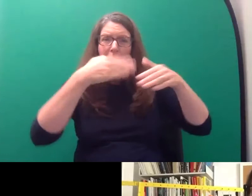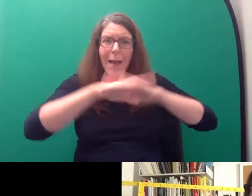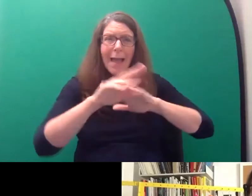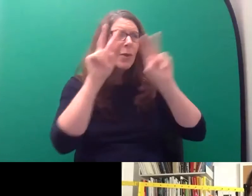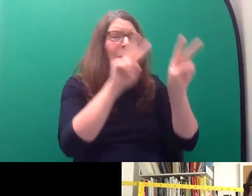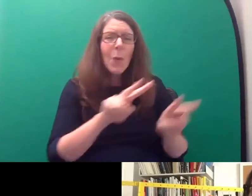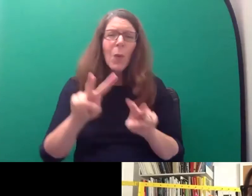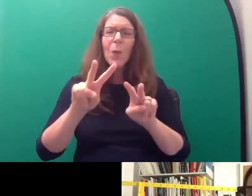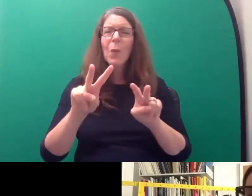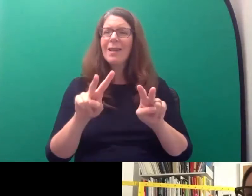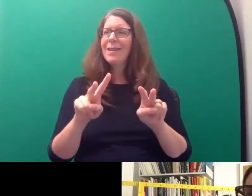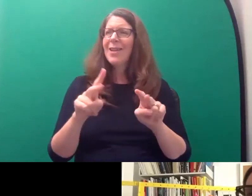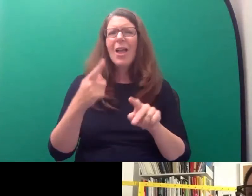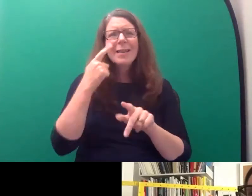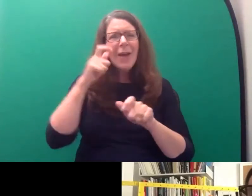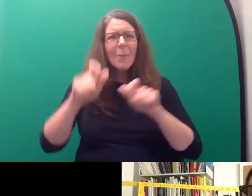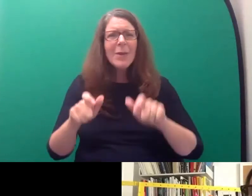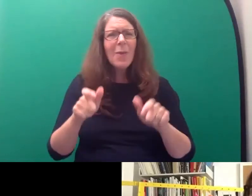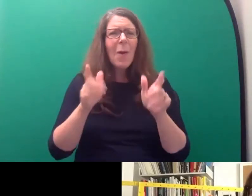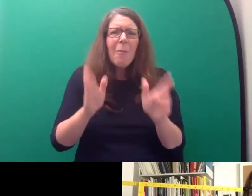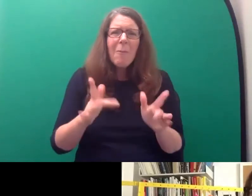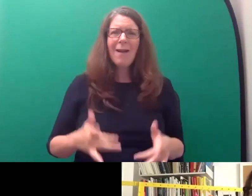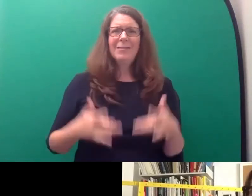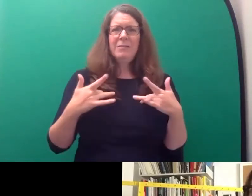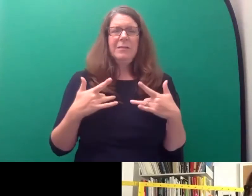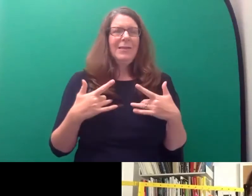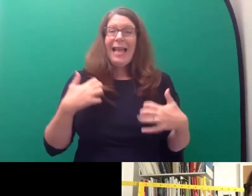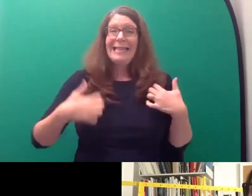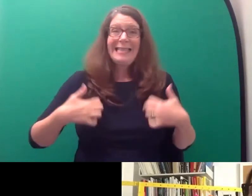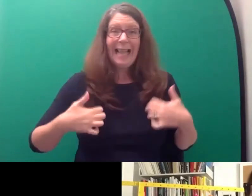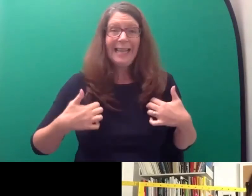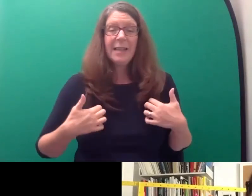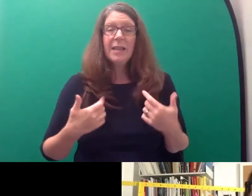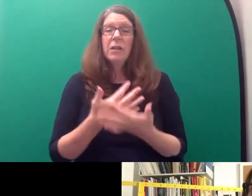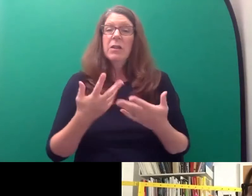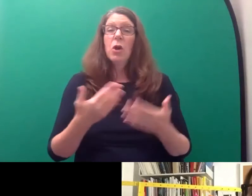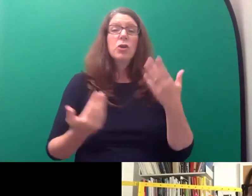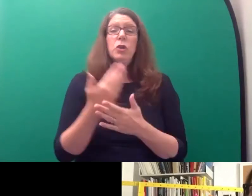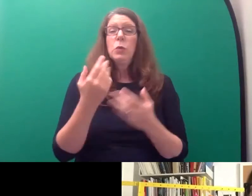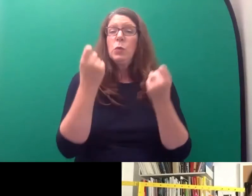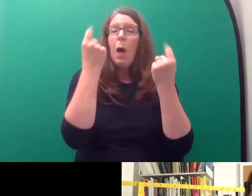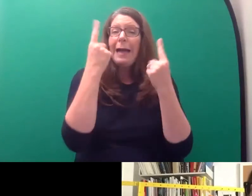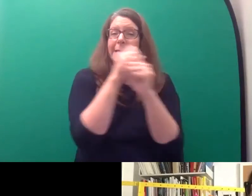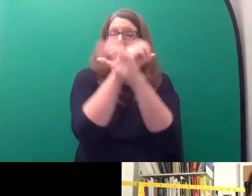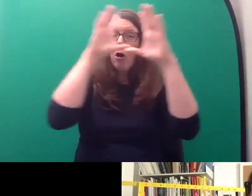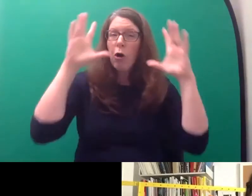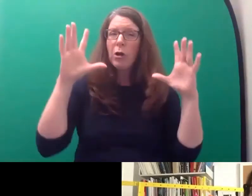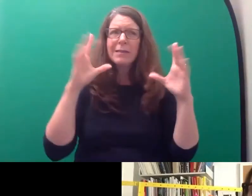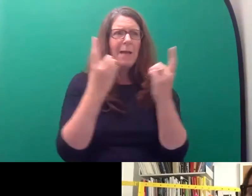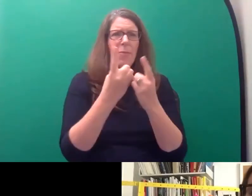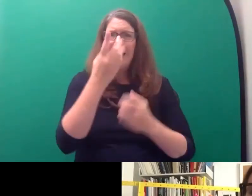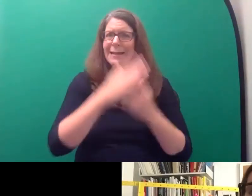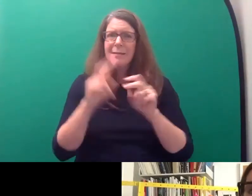you know, and seeing all the colour and new ideas and innovative things, things you'd never really considered before. It must have been sort